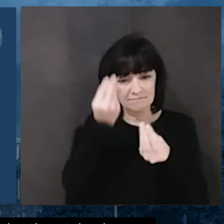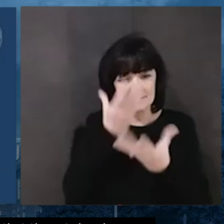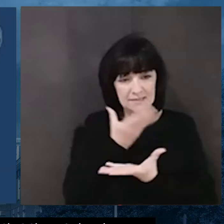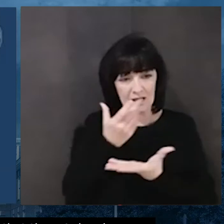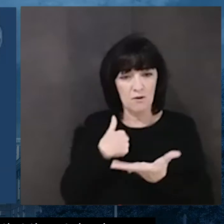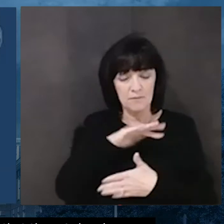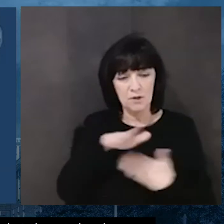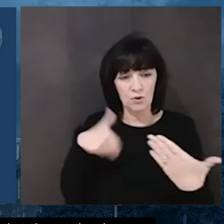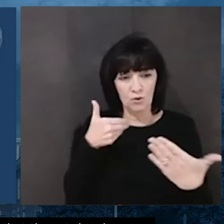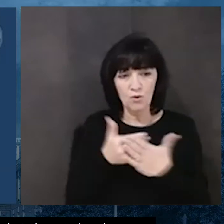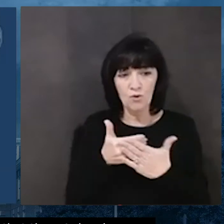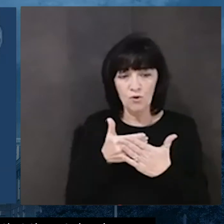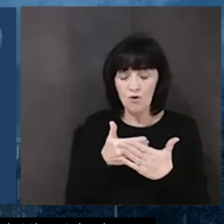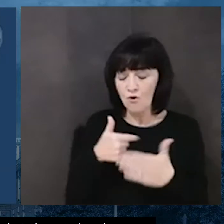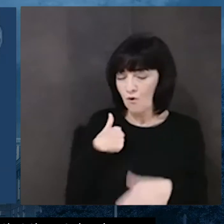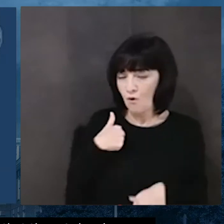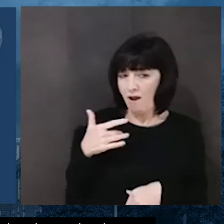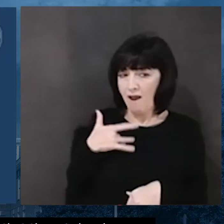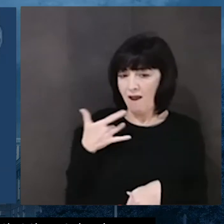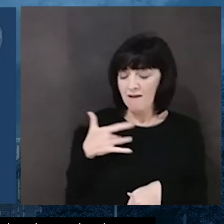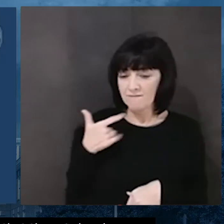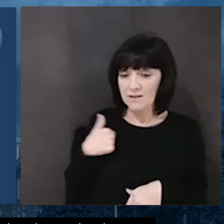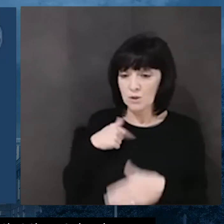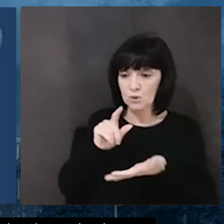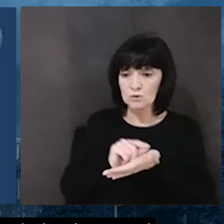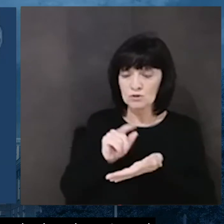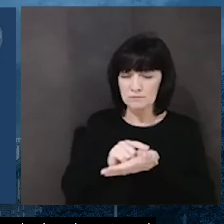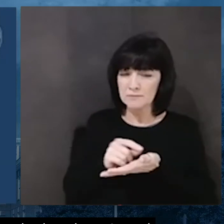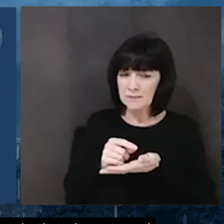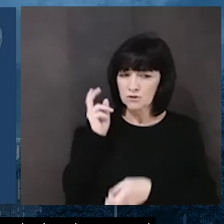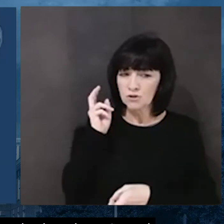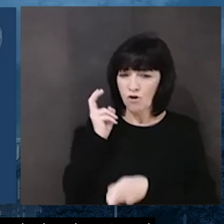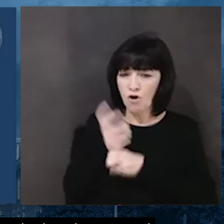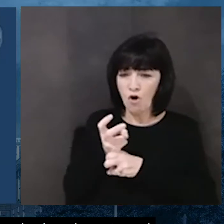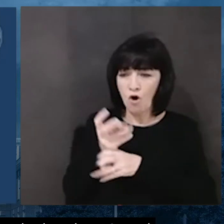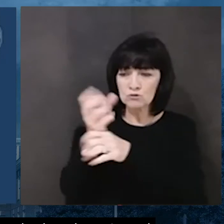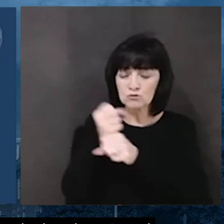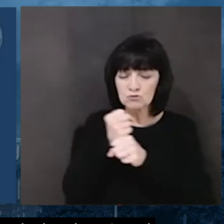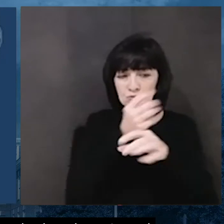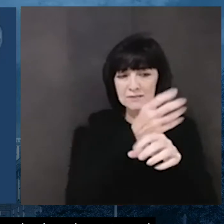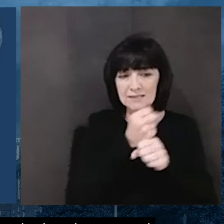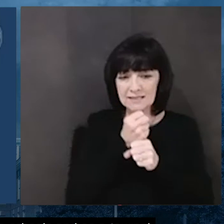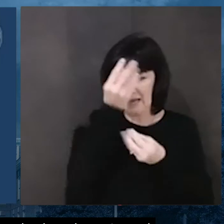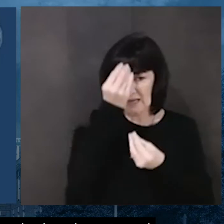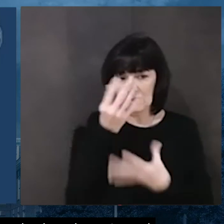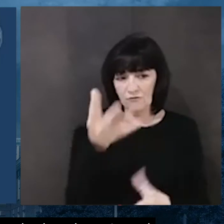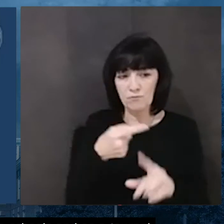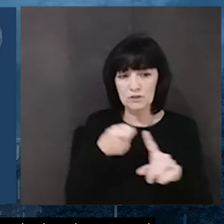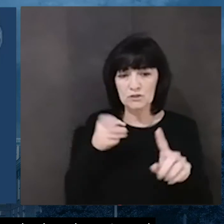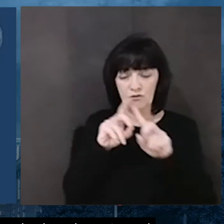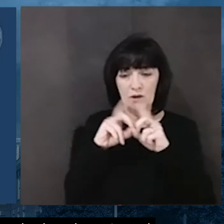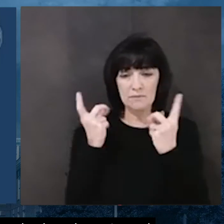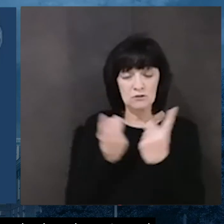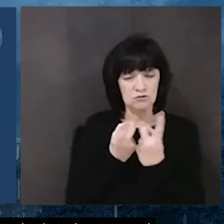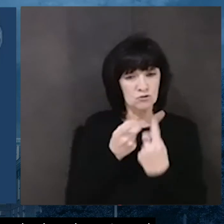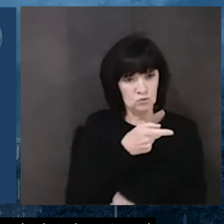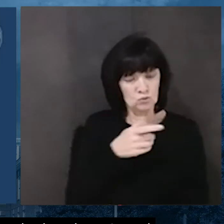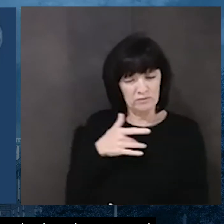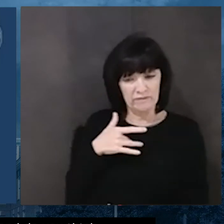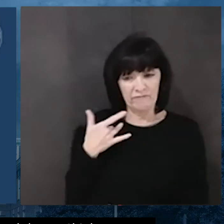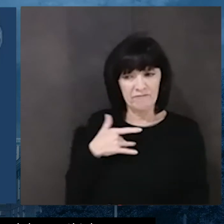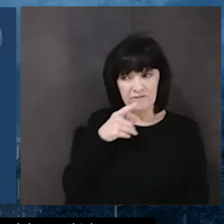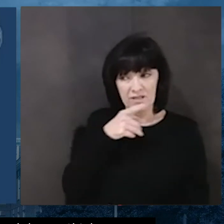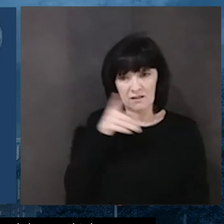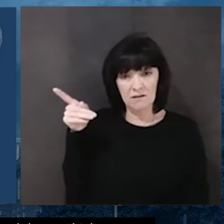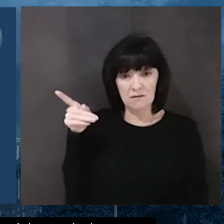agree that it's been extremely difficult to track and get that information on the district level. Do you think transparency has been strong enough on that front? And the way